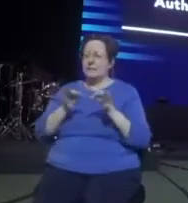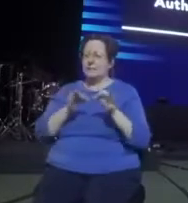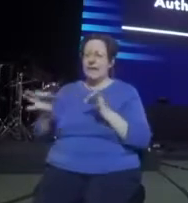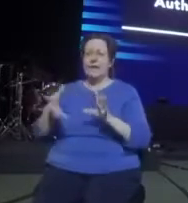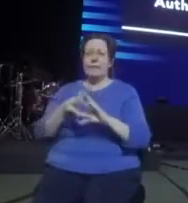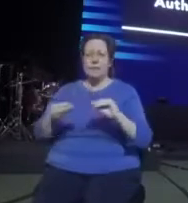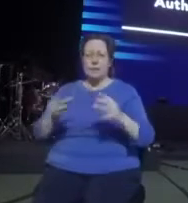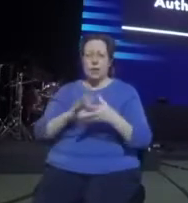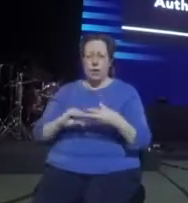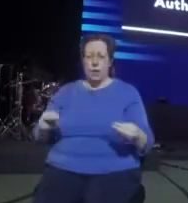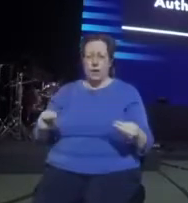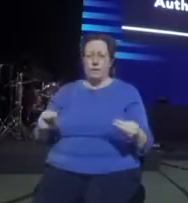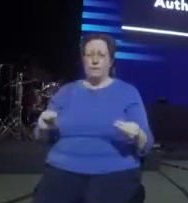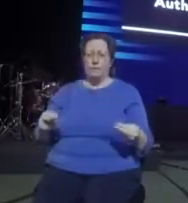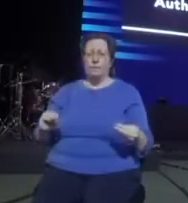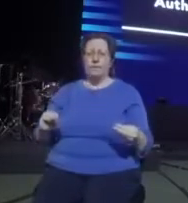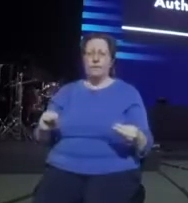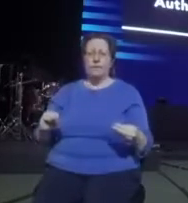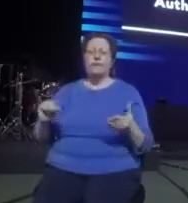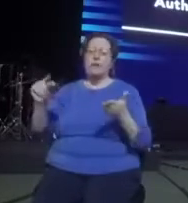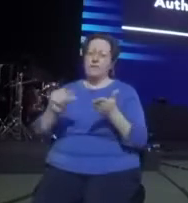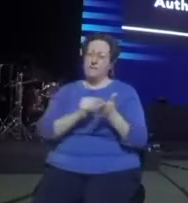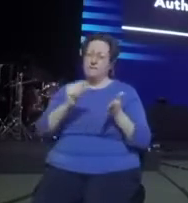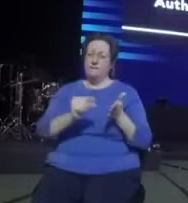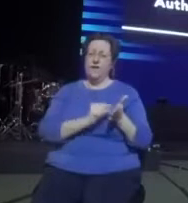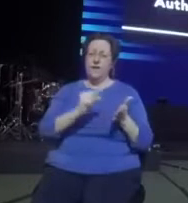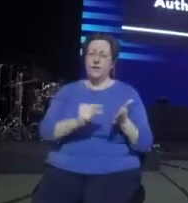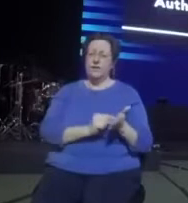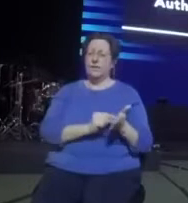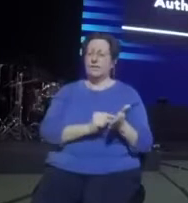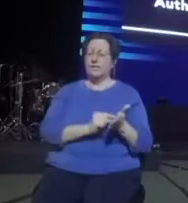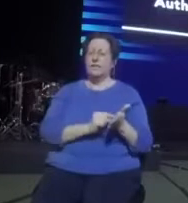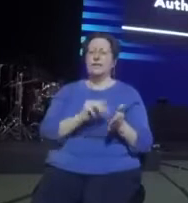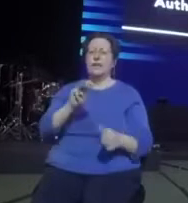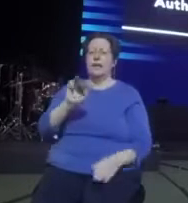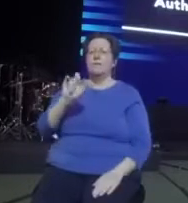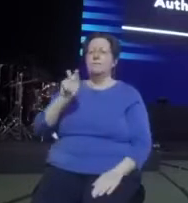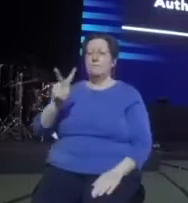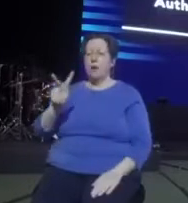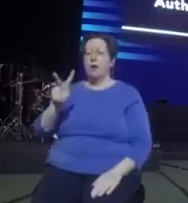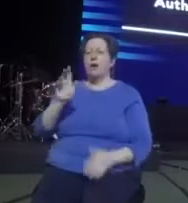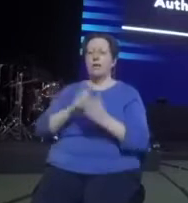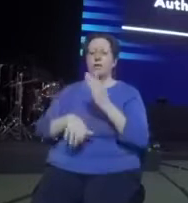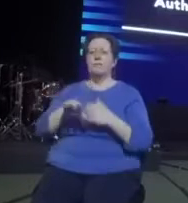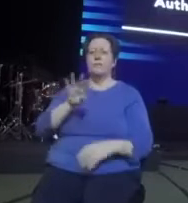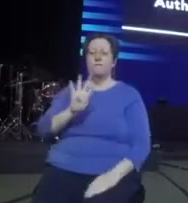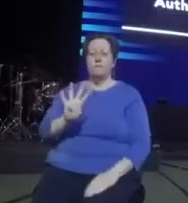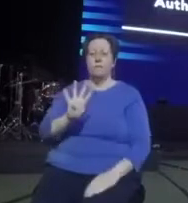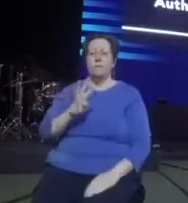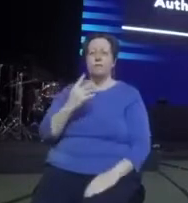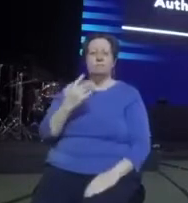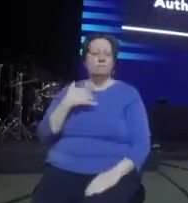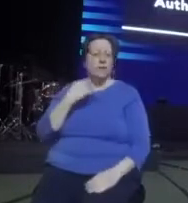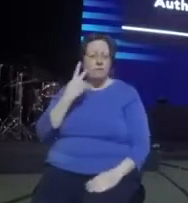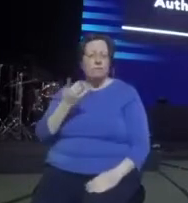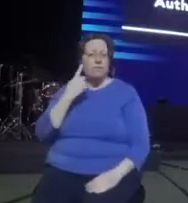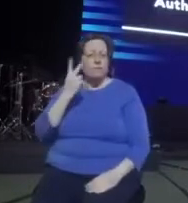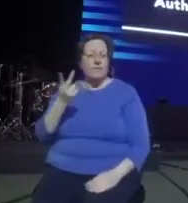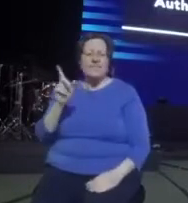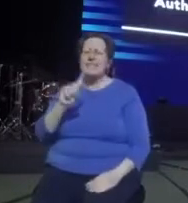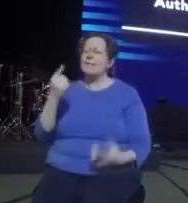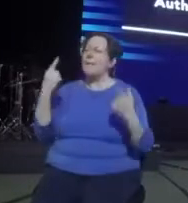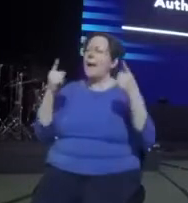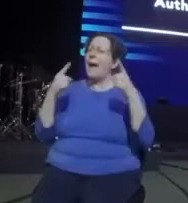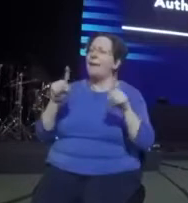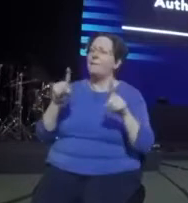the verses are found in Mark, if you will, the 4th chapter. And as we look at this, we see something